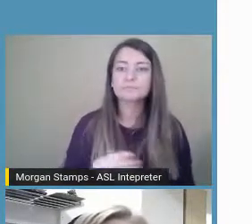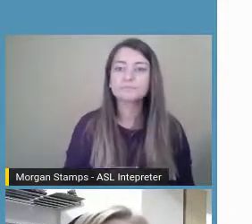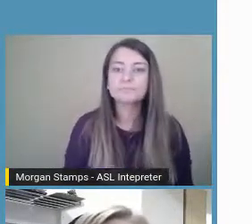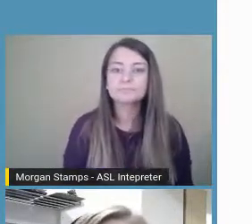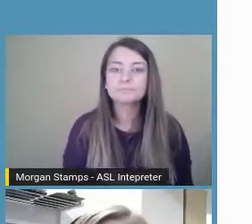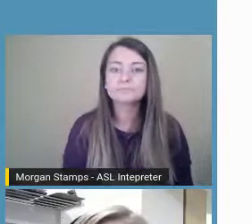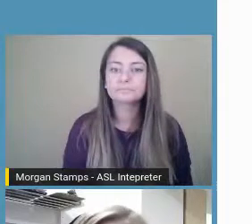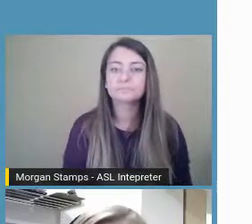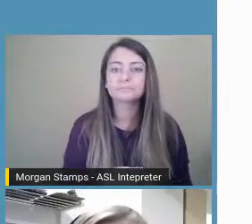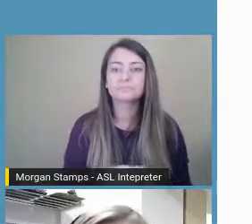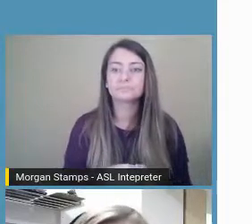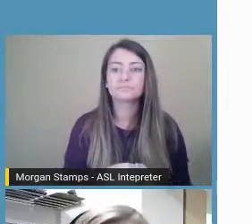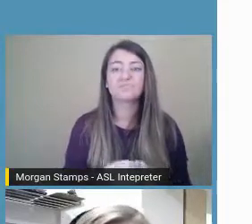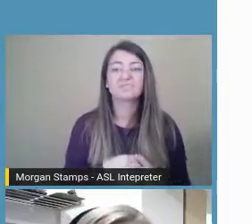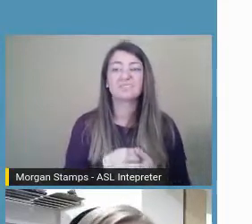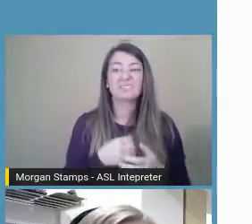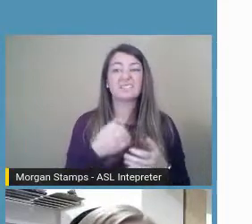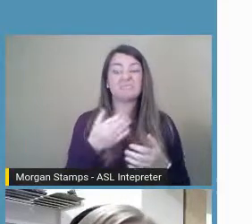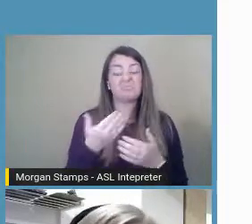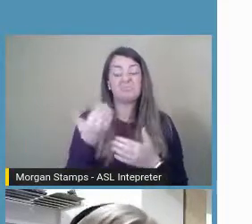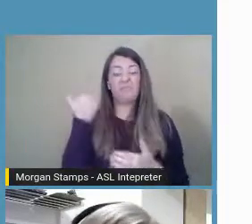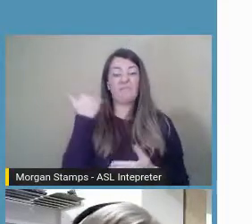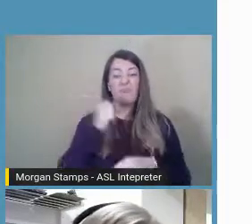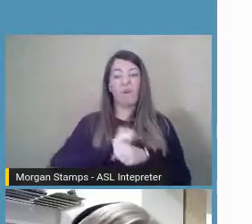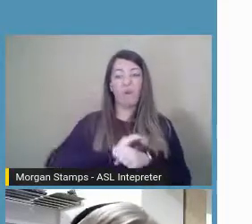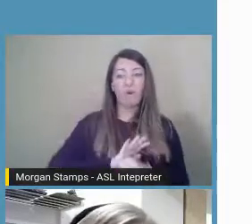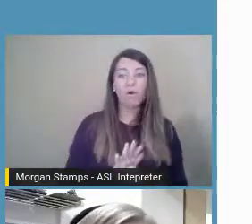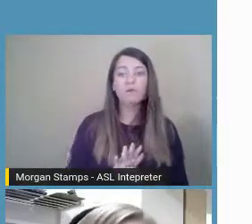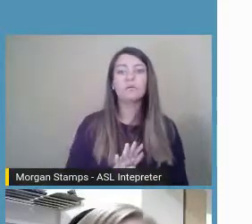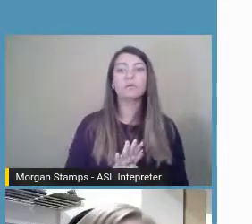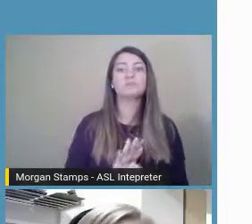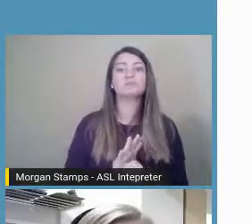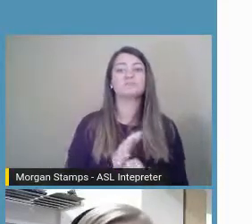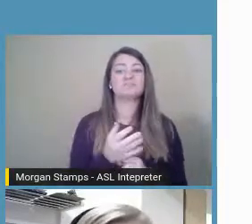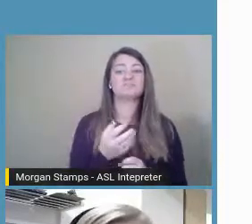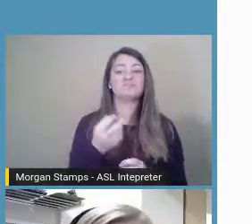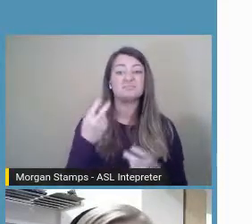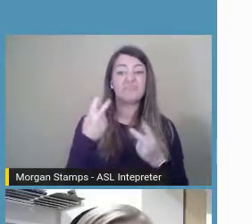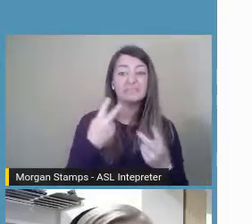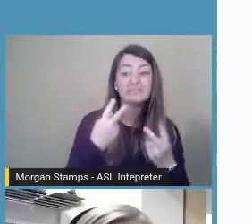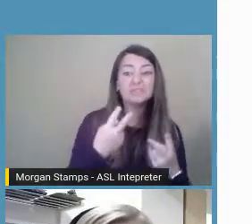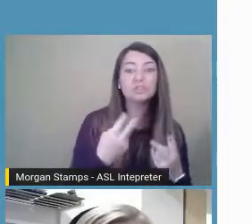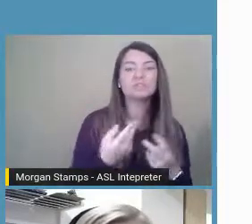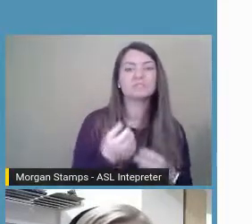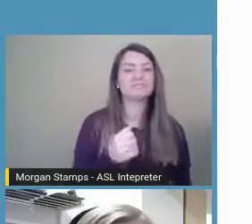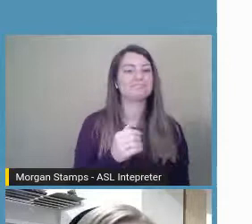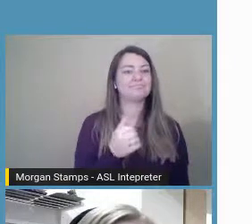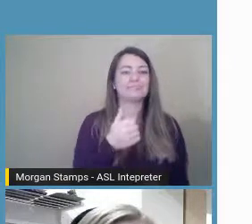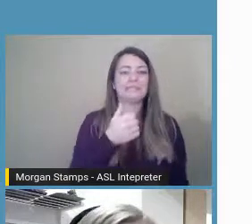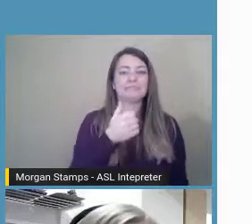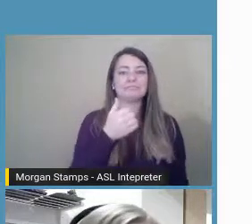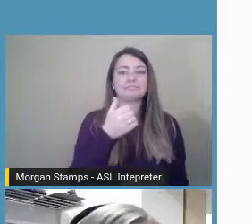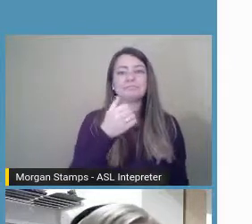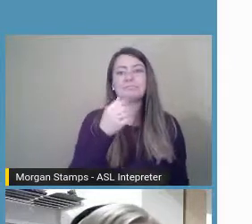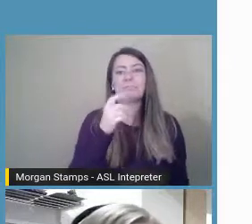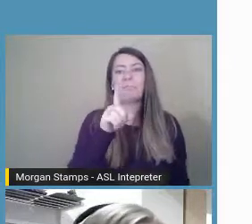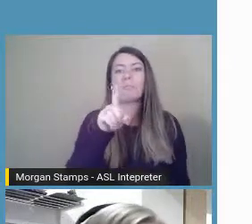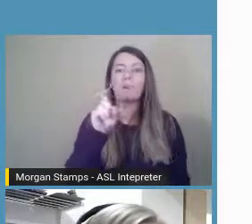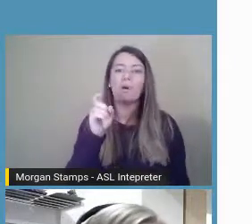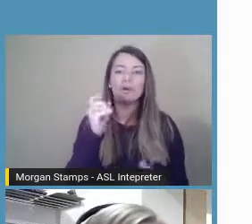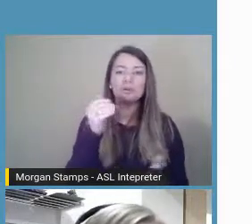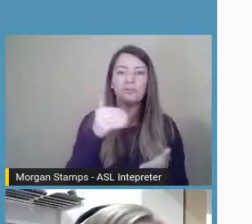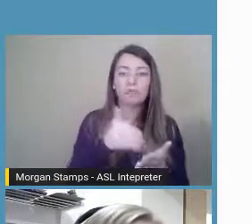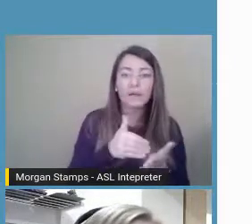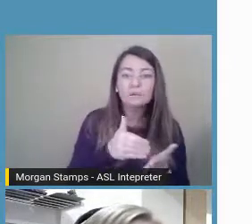First, we came up with 4 program formats that we wanted to try: coloring, trivia, games,